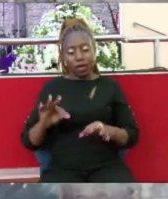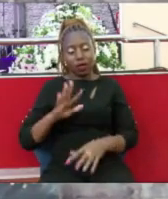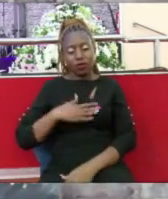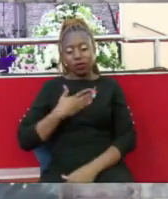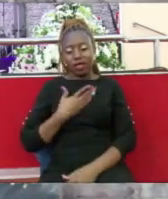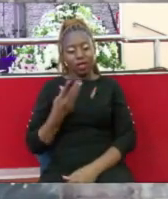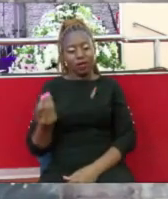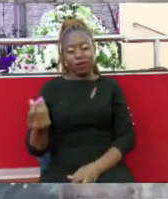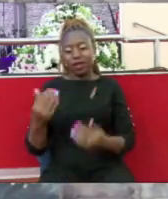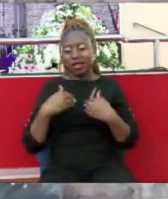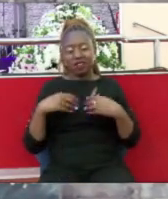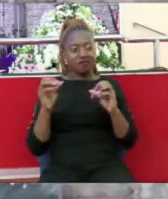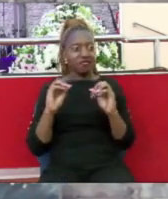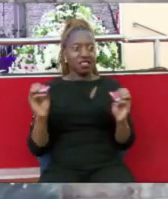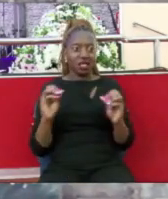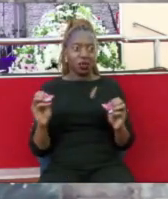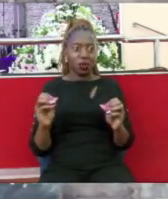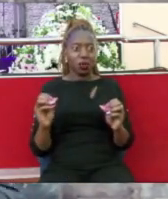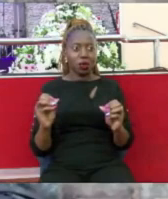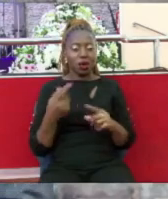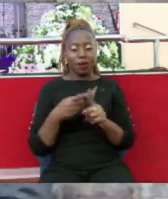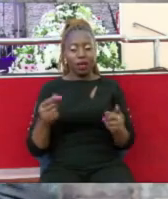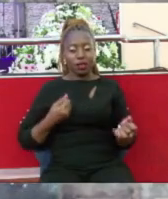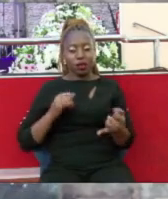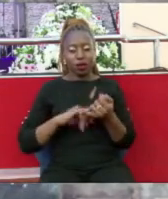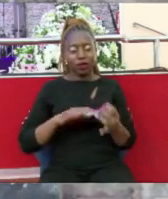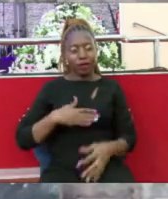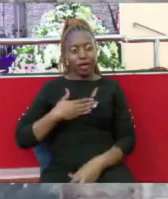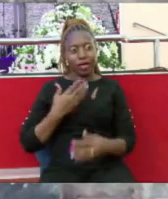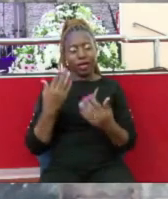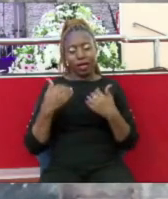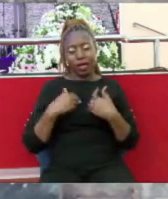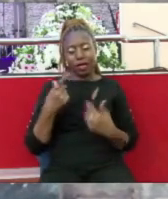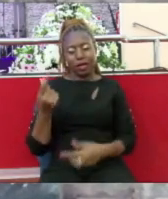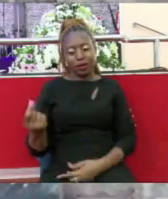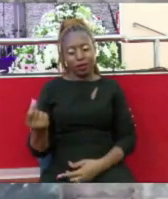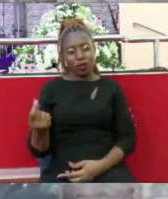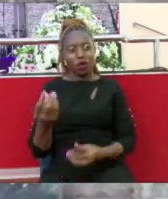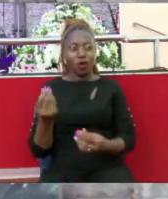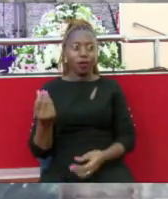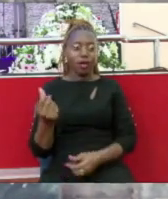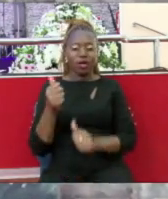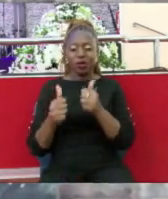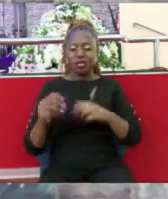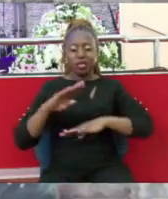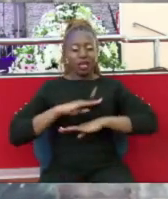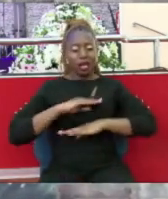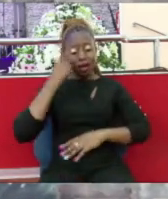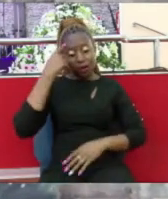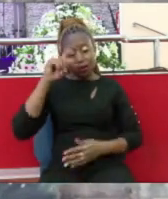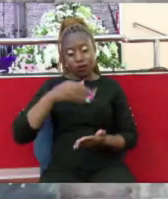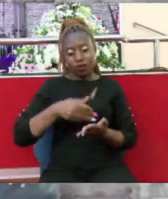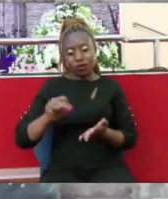little money that was there was in my wife's account. Ile pesa kidogo ilikuwa pale katika account ya mke. Which was not enough for the school fees. Ambao haiko itoshe kar. And the